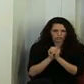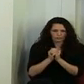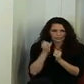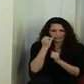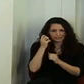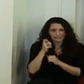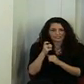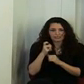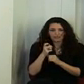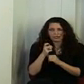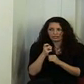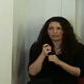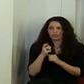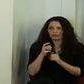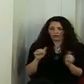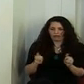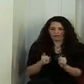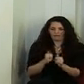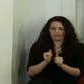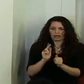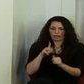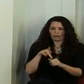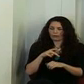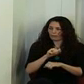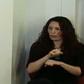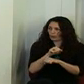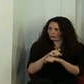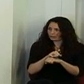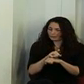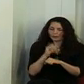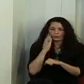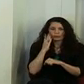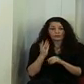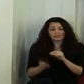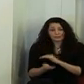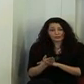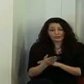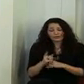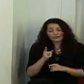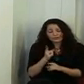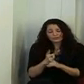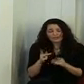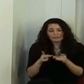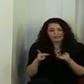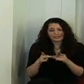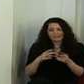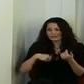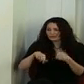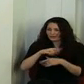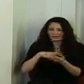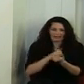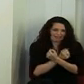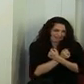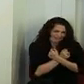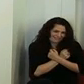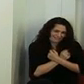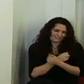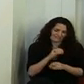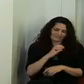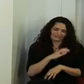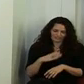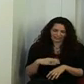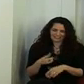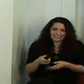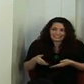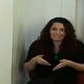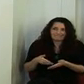make a follow-up appointment with you. But this morning, you're in the right place. You're surrounded by the hands and the feet and the love of Christ that is available to